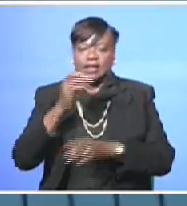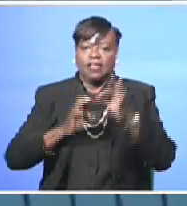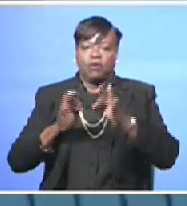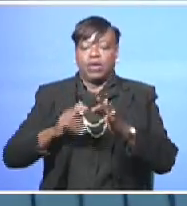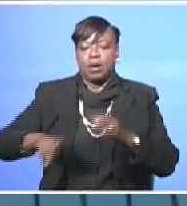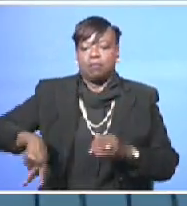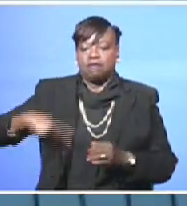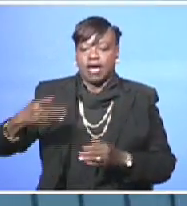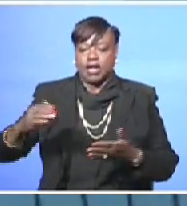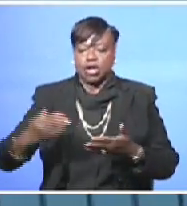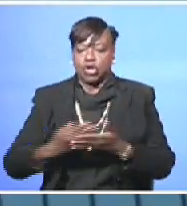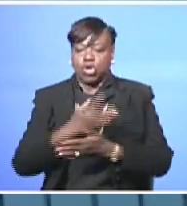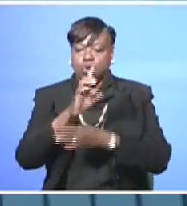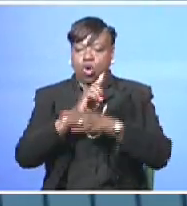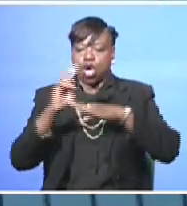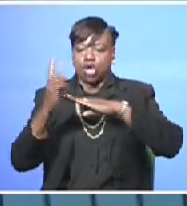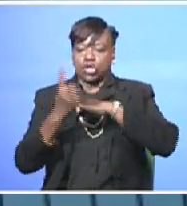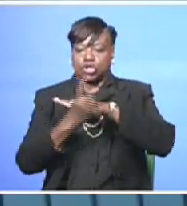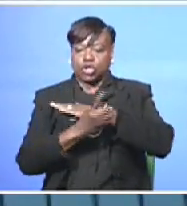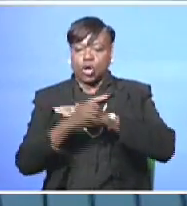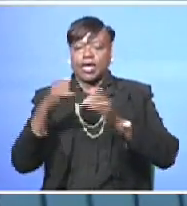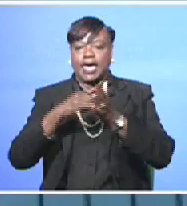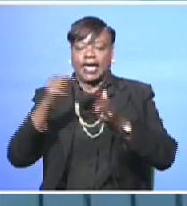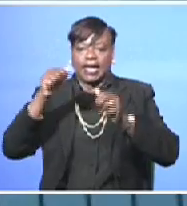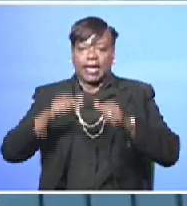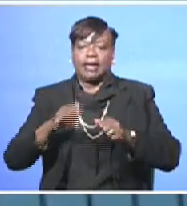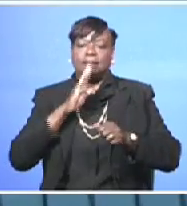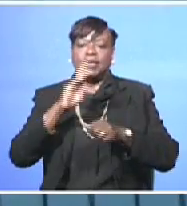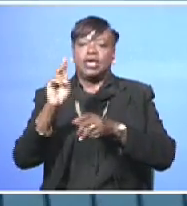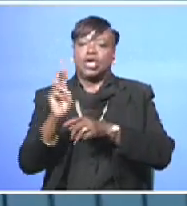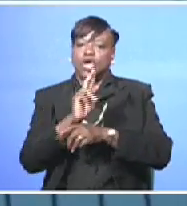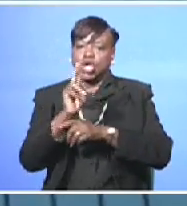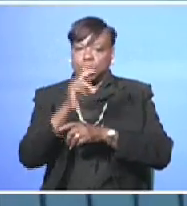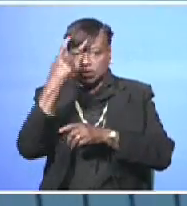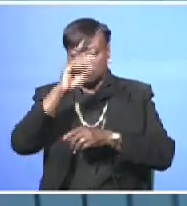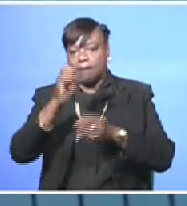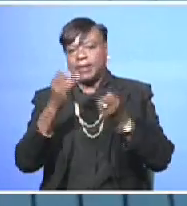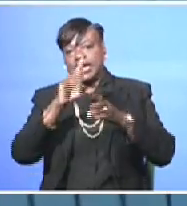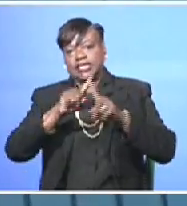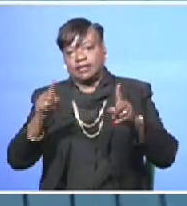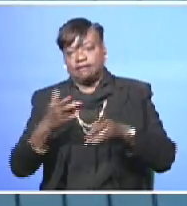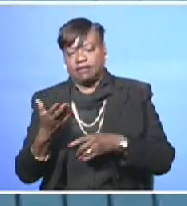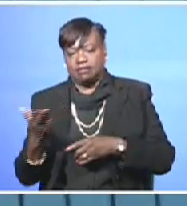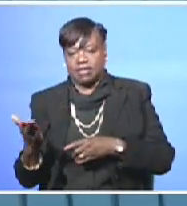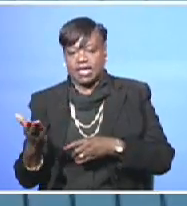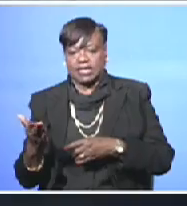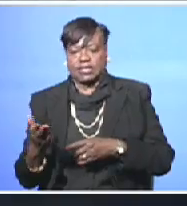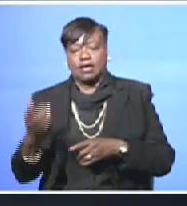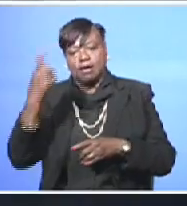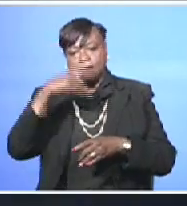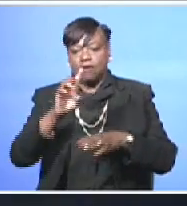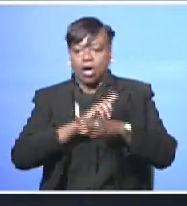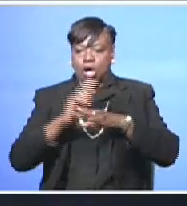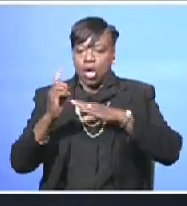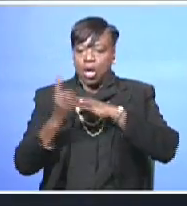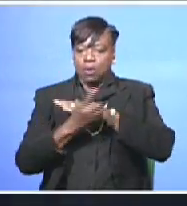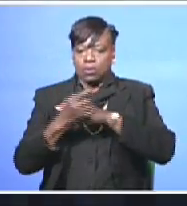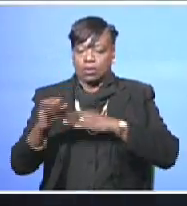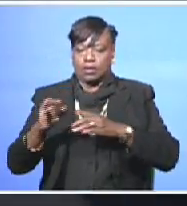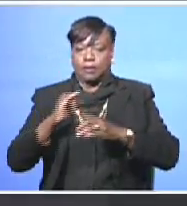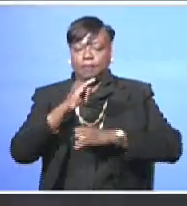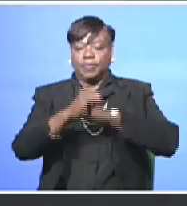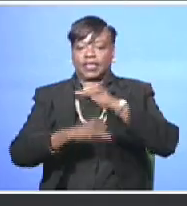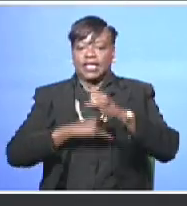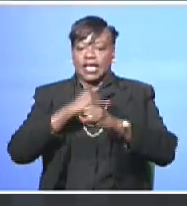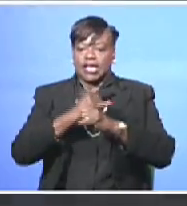docking facility here in Rock Sound, it can be used for multi-purpose in this area, where we would use it for docking for international